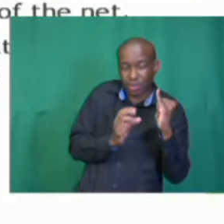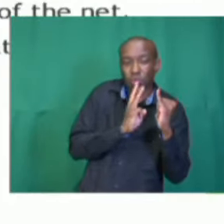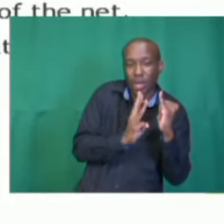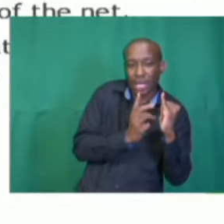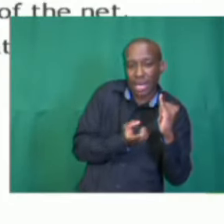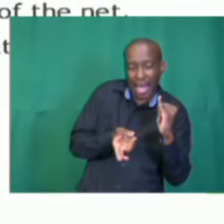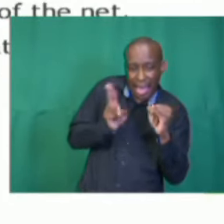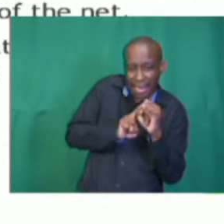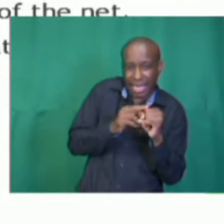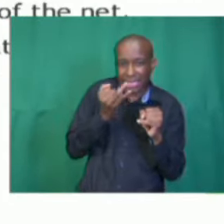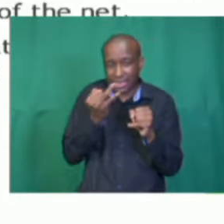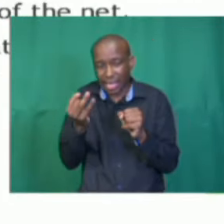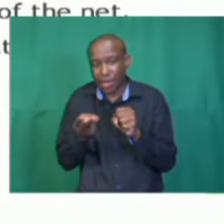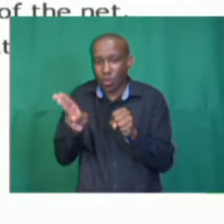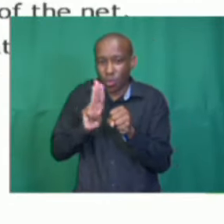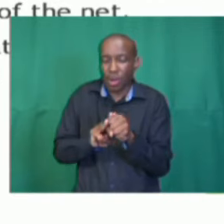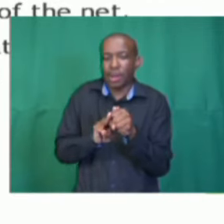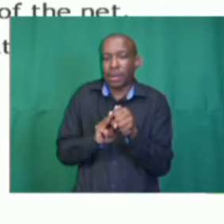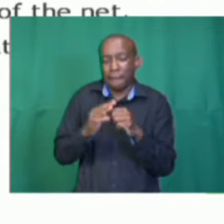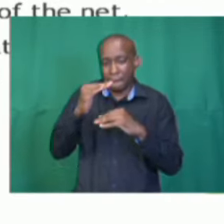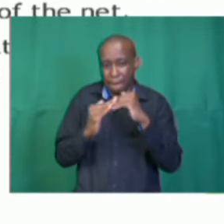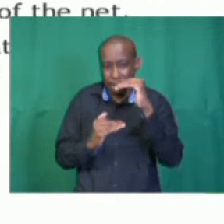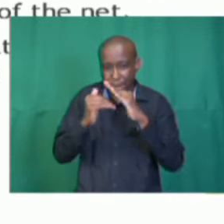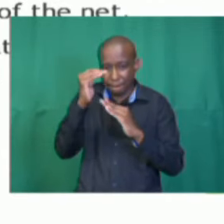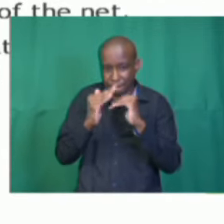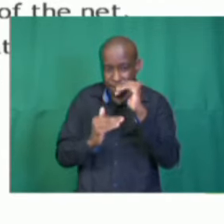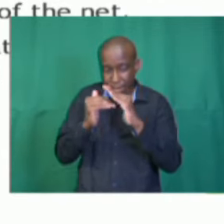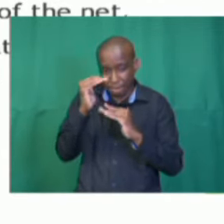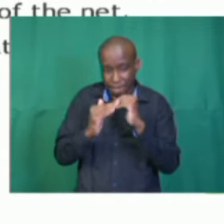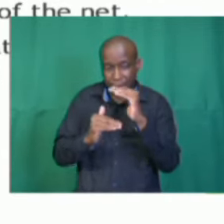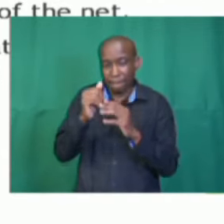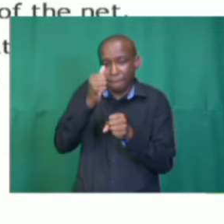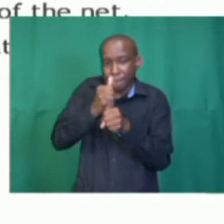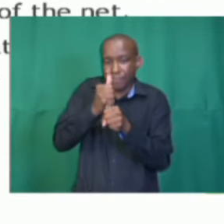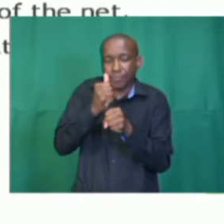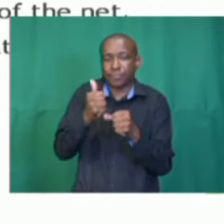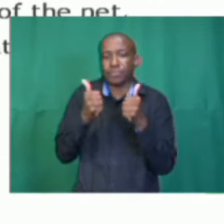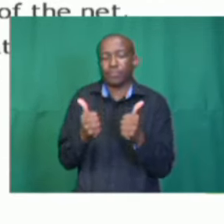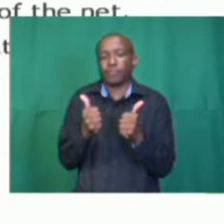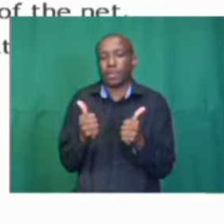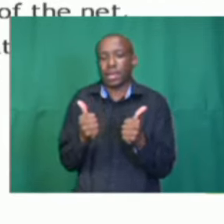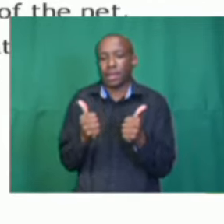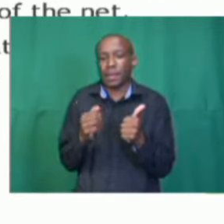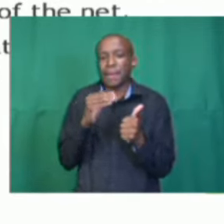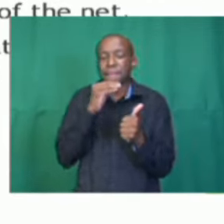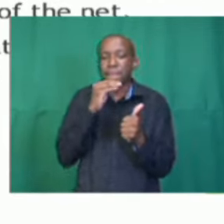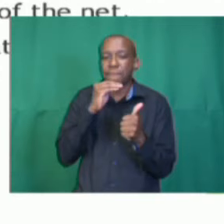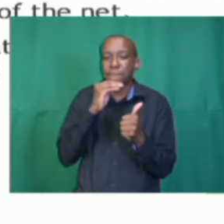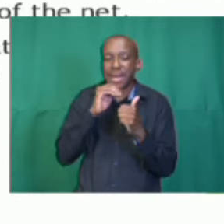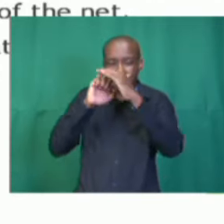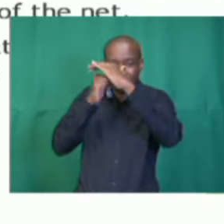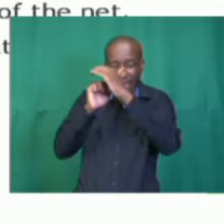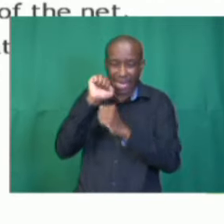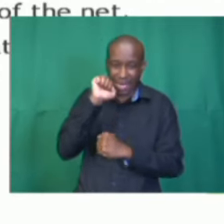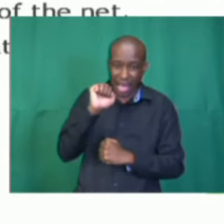a technique that writers as well employ to, in this instance, it was creating momentum. It is making